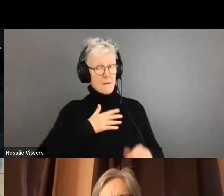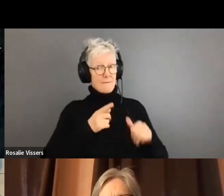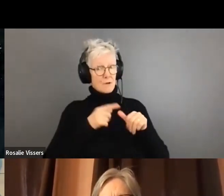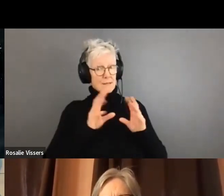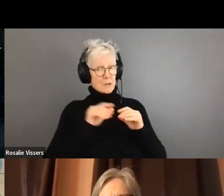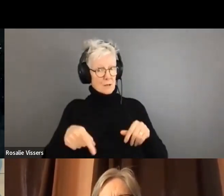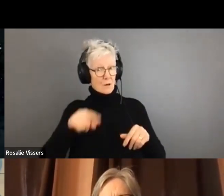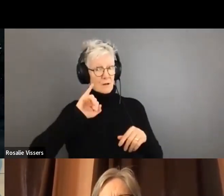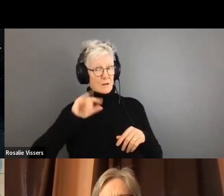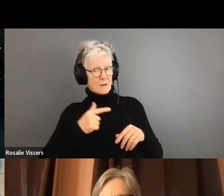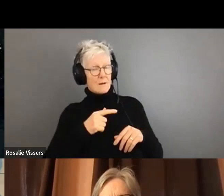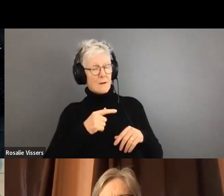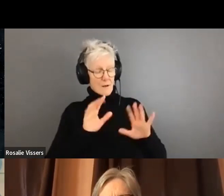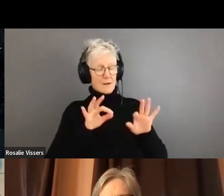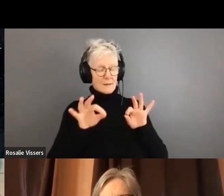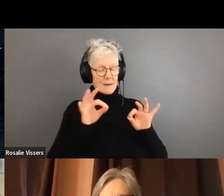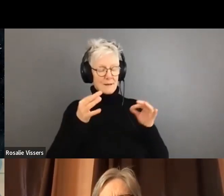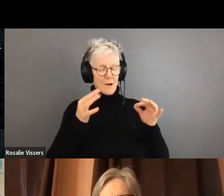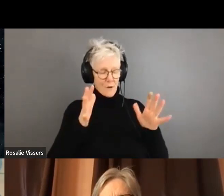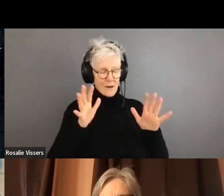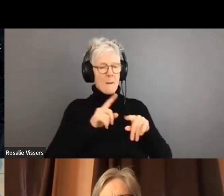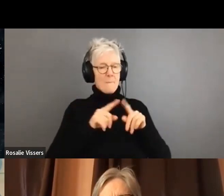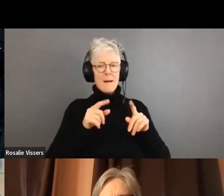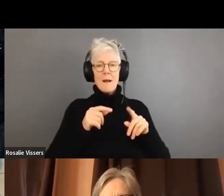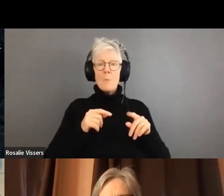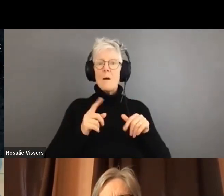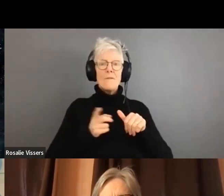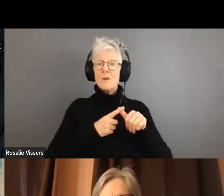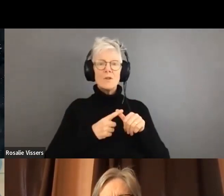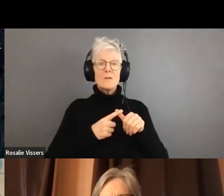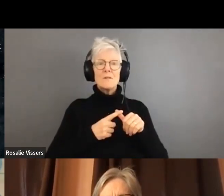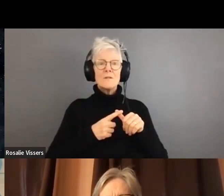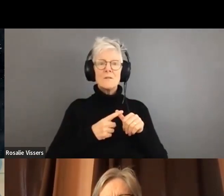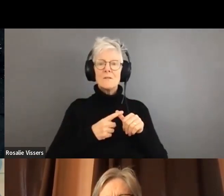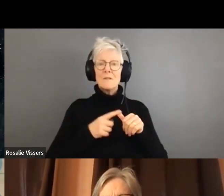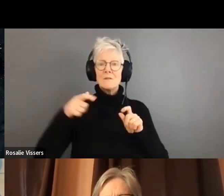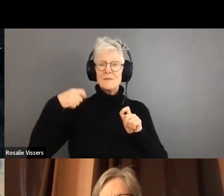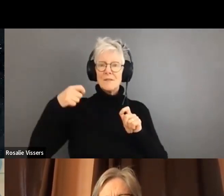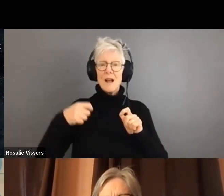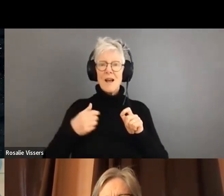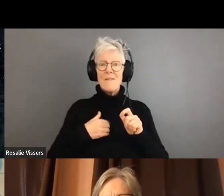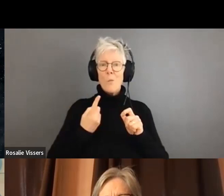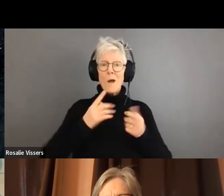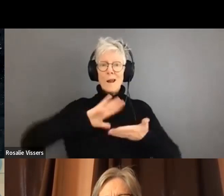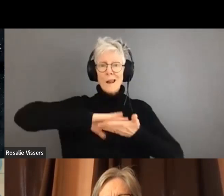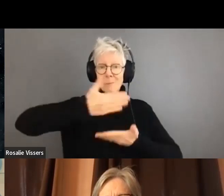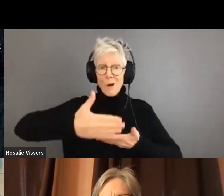started, all I had was a laptop, this microphone, and a